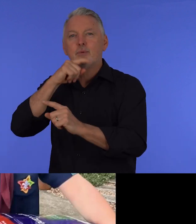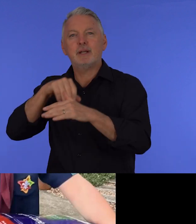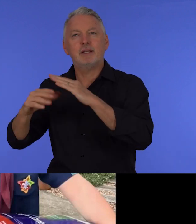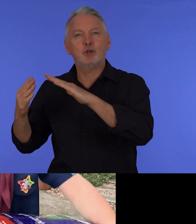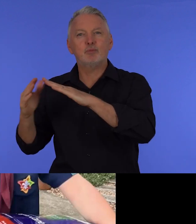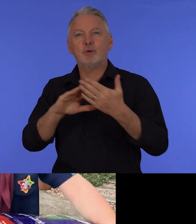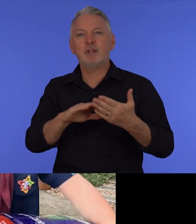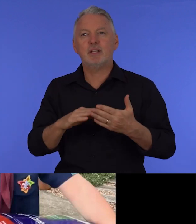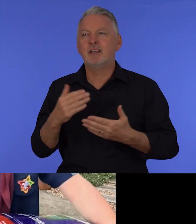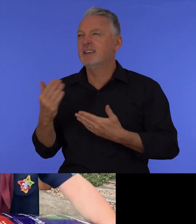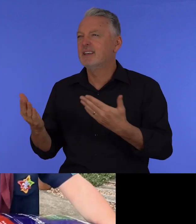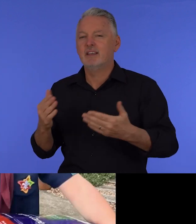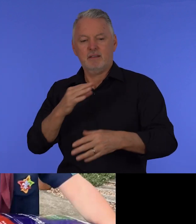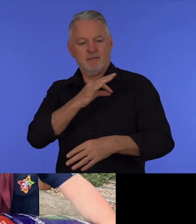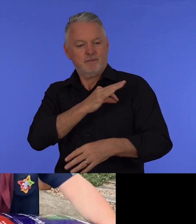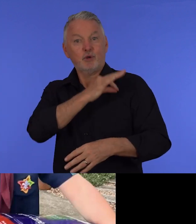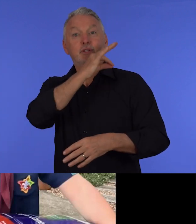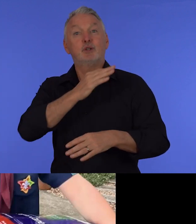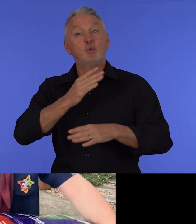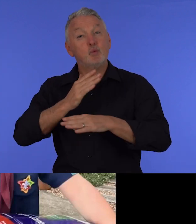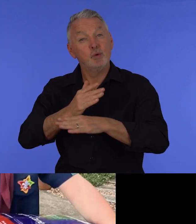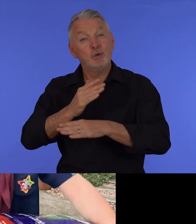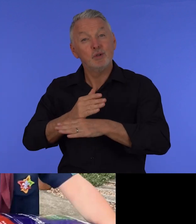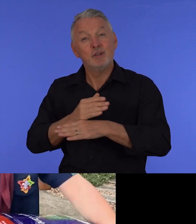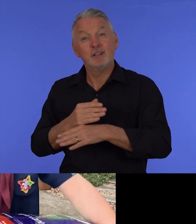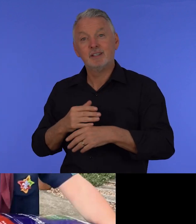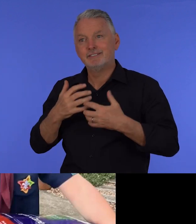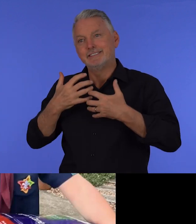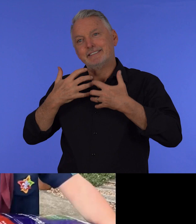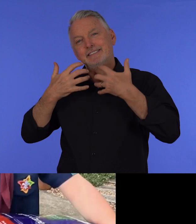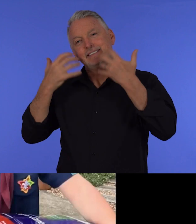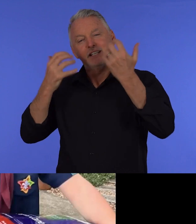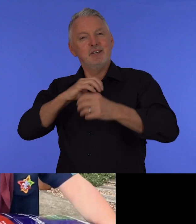community, and he gets to meet the people that he delivers things through